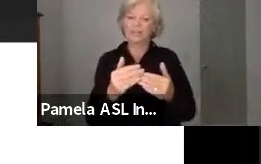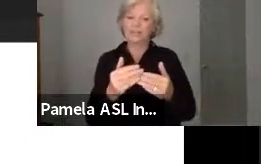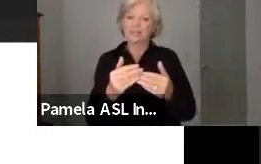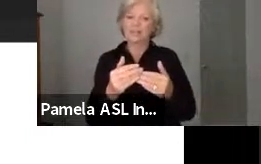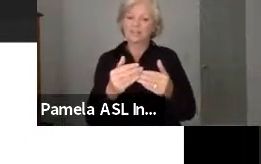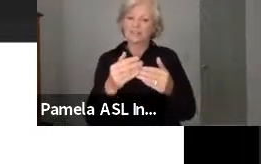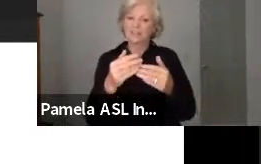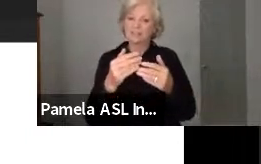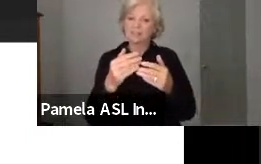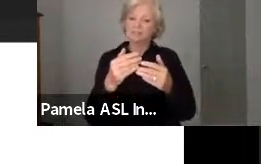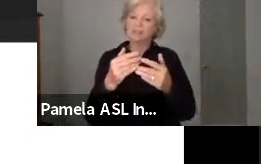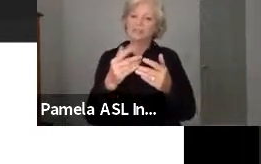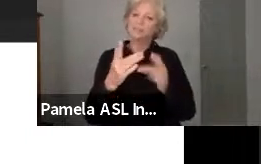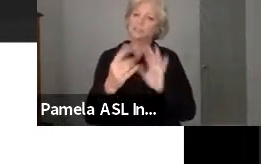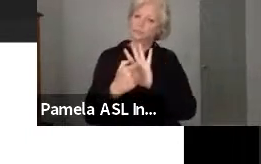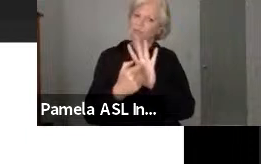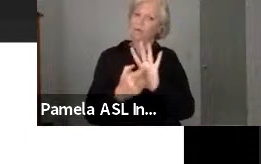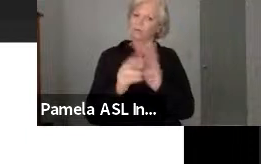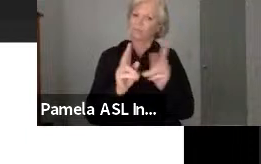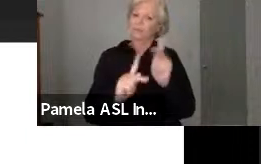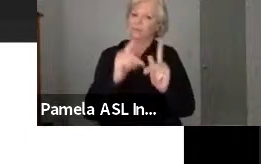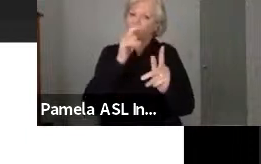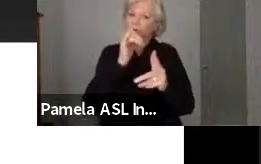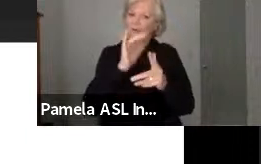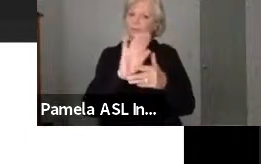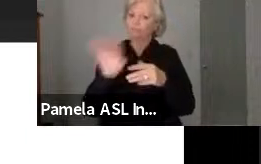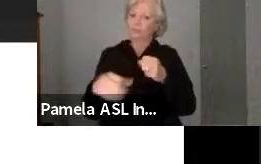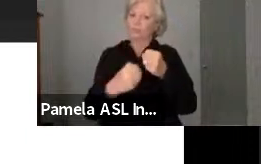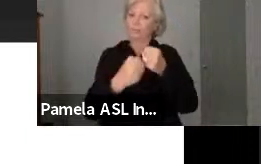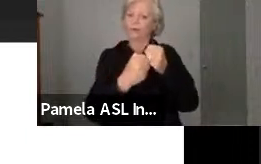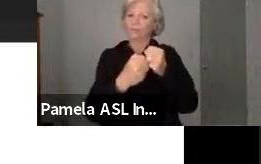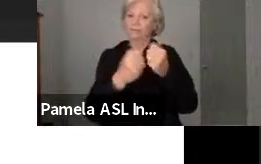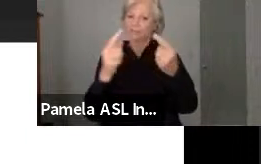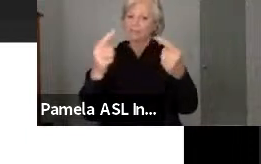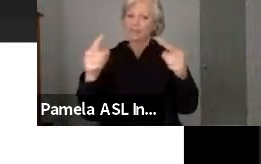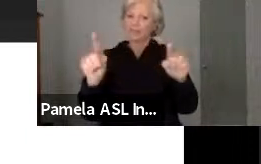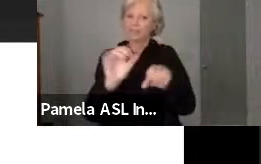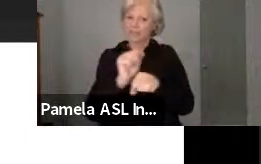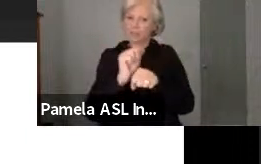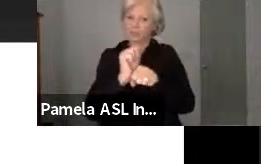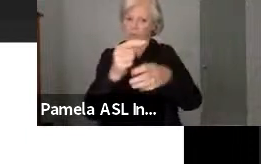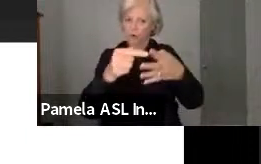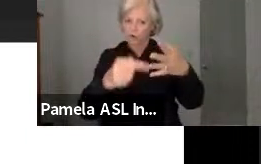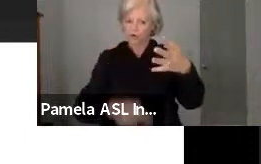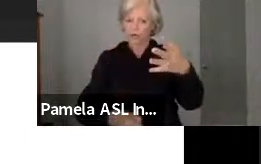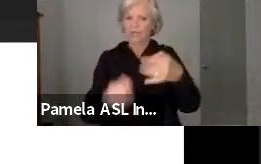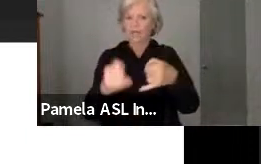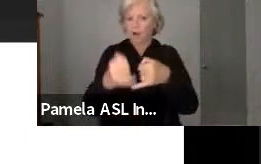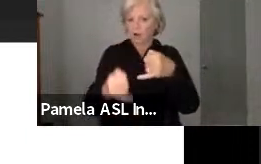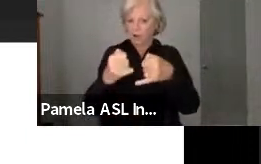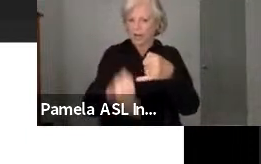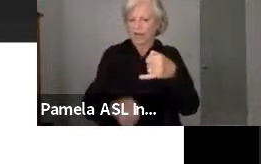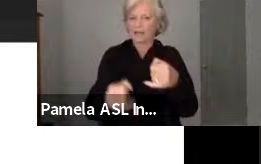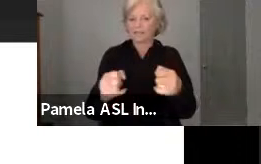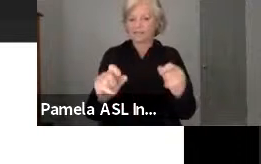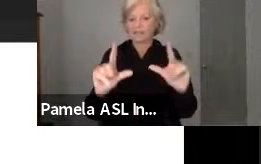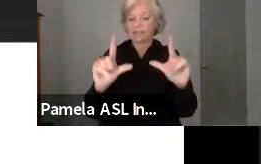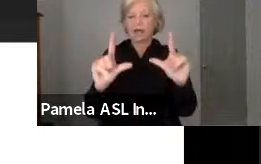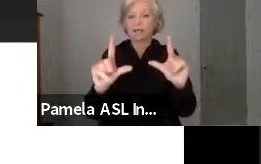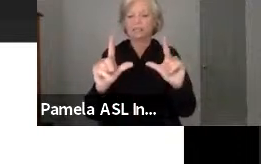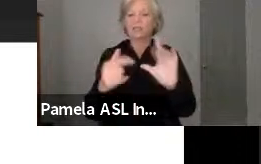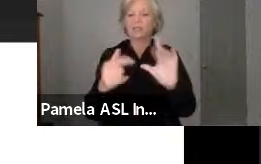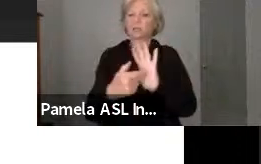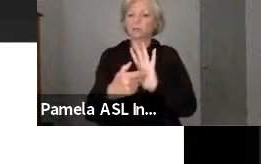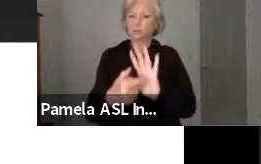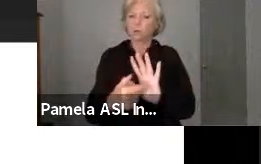behind making this kind of work possible. And then to our last slide, it's just a a slide to kind of